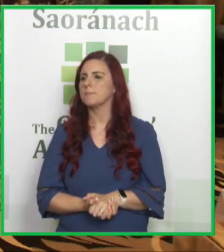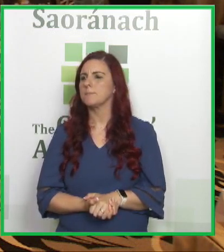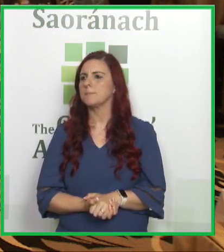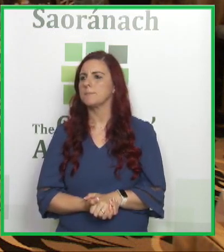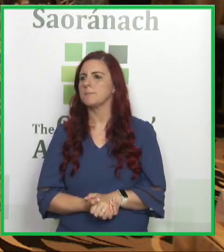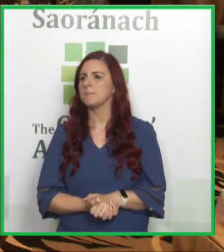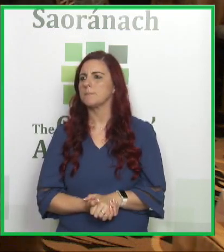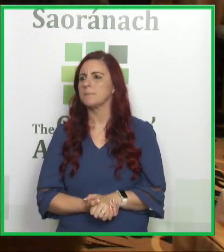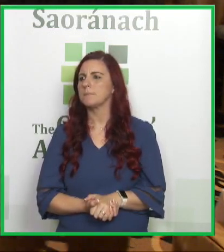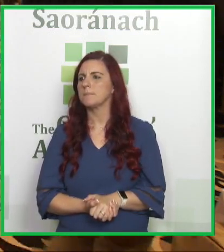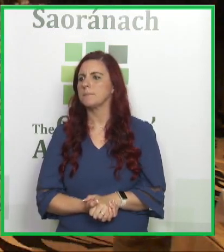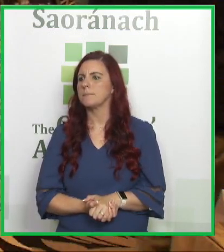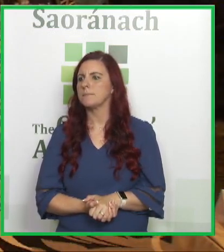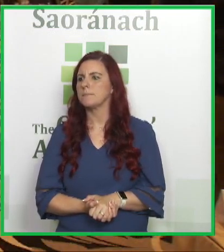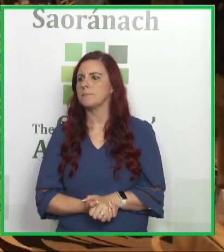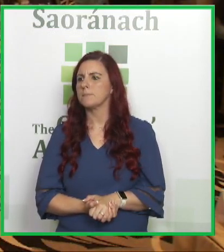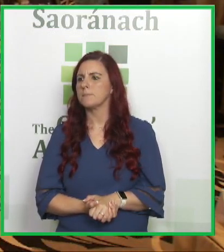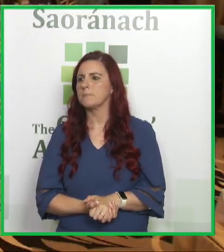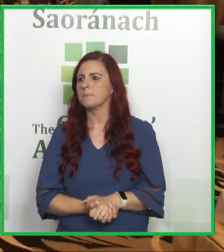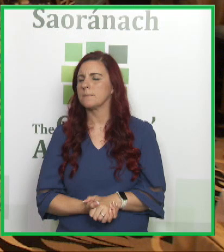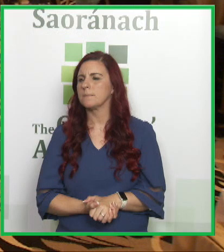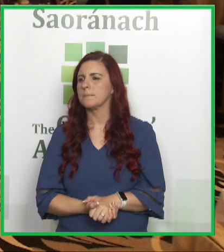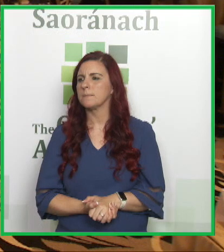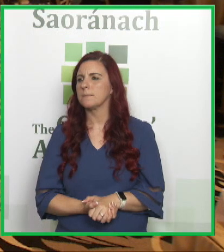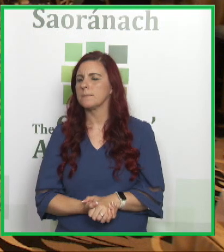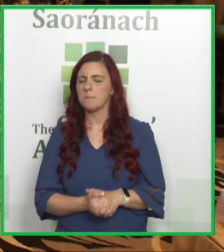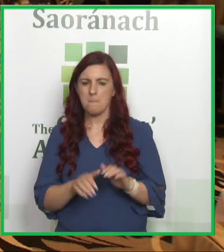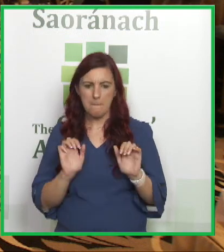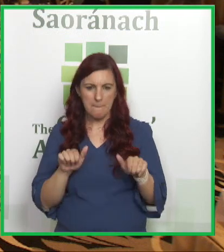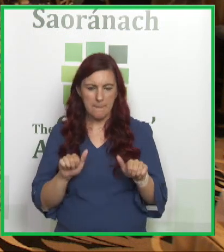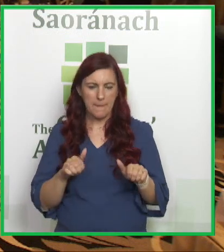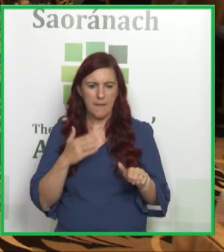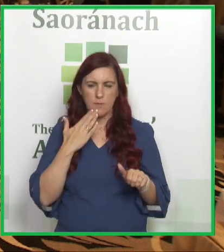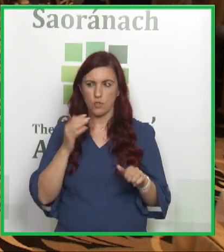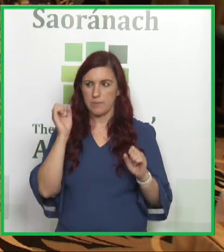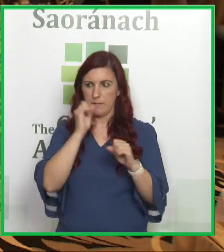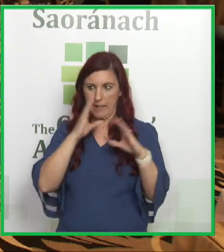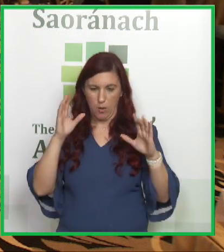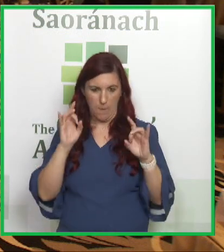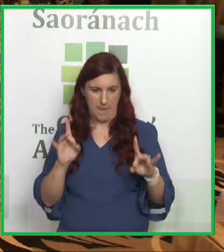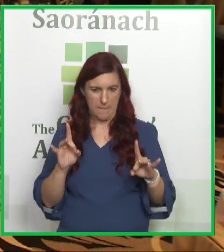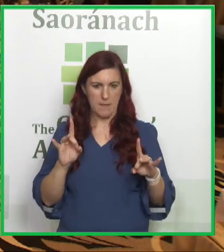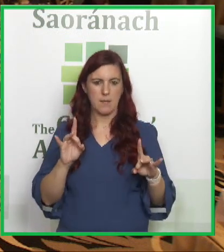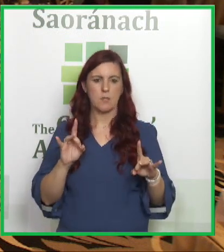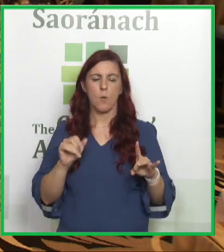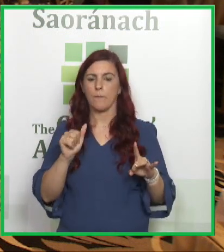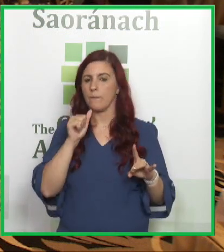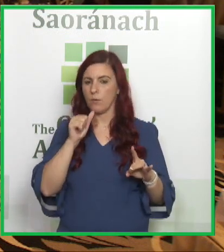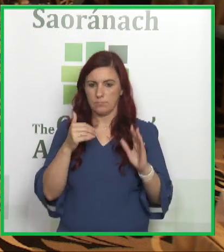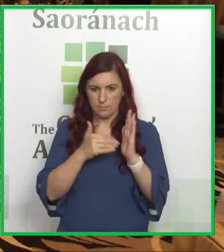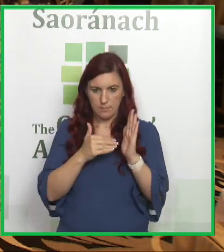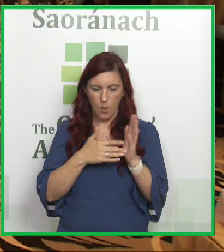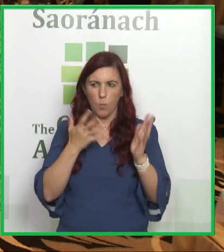priority. Yeah, thank you. So just to be clear, first of all, we look